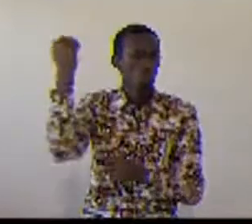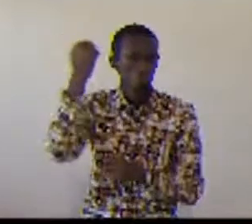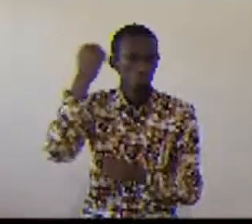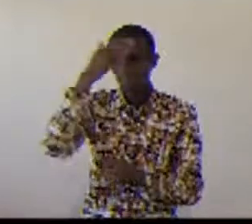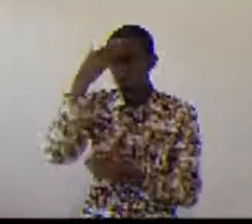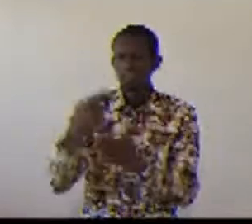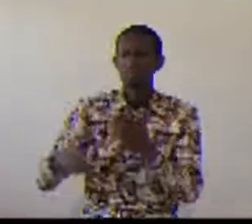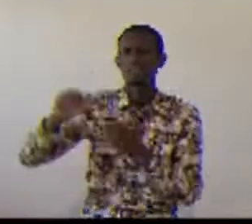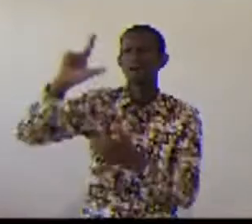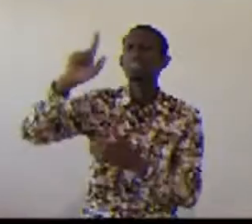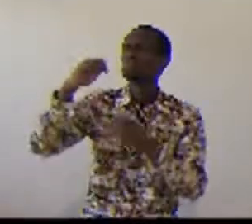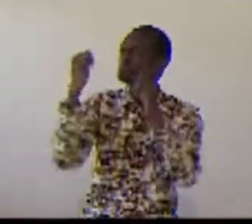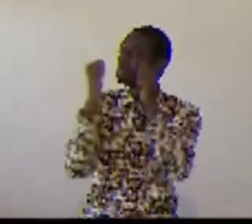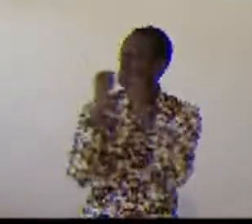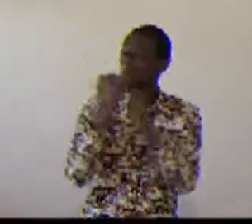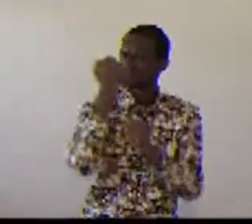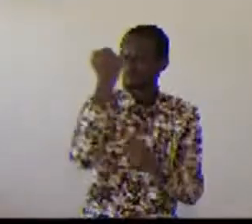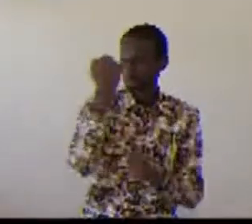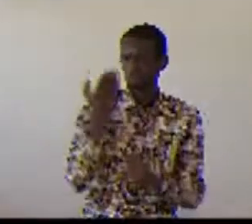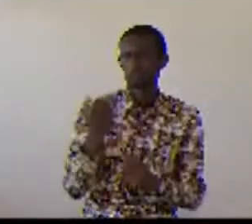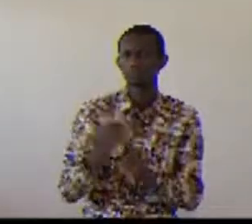strongest metallic bonding.